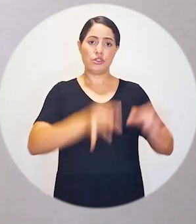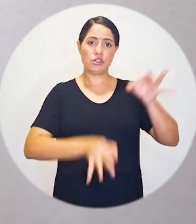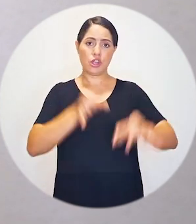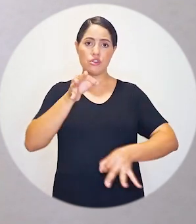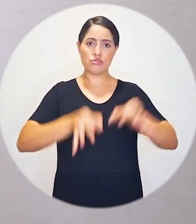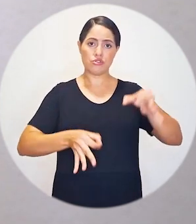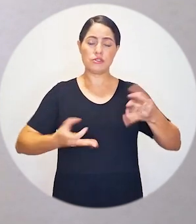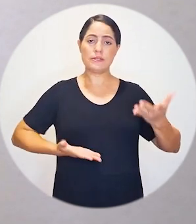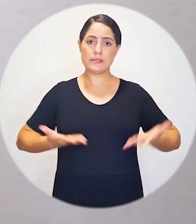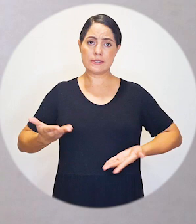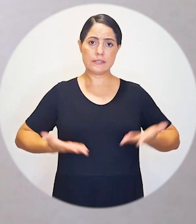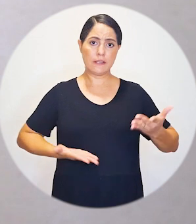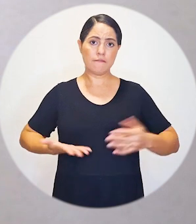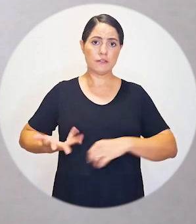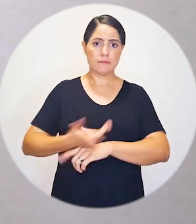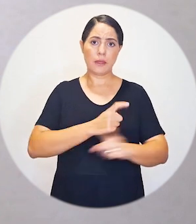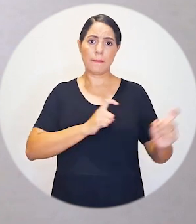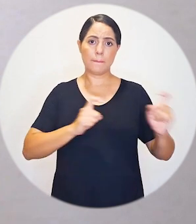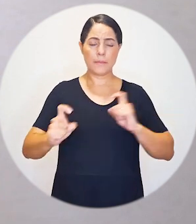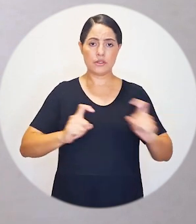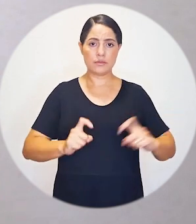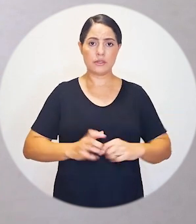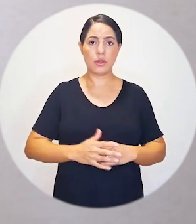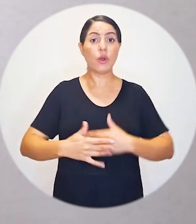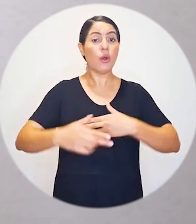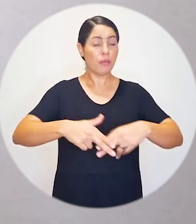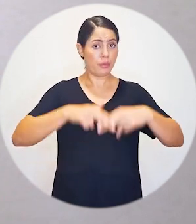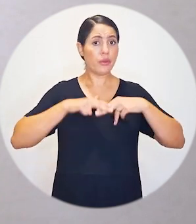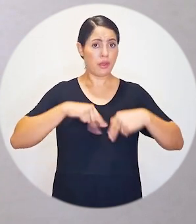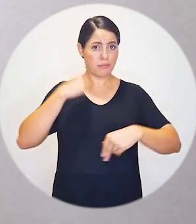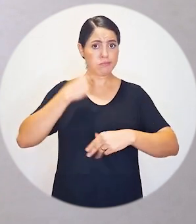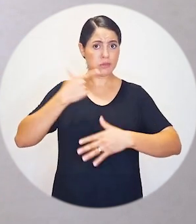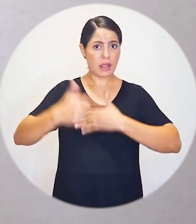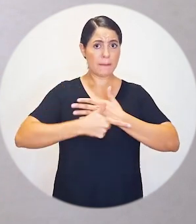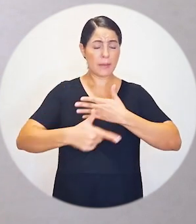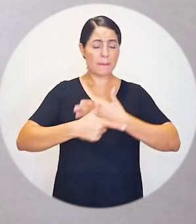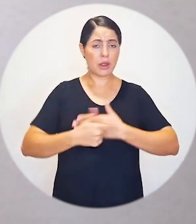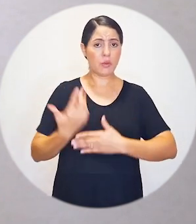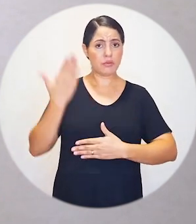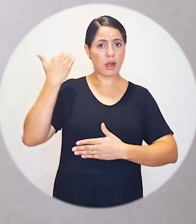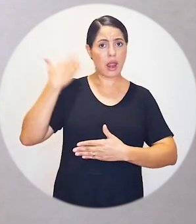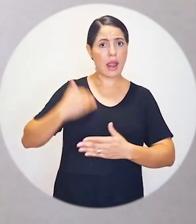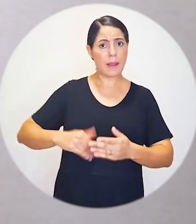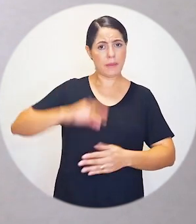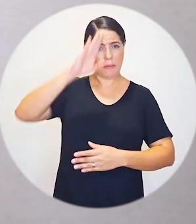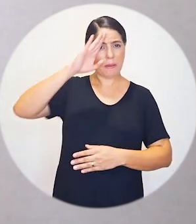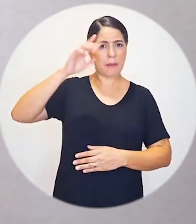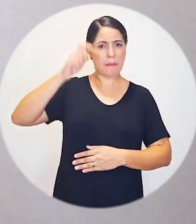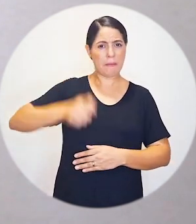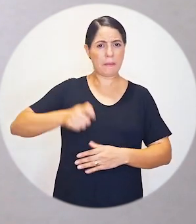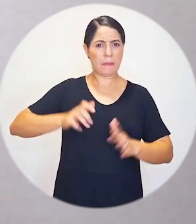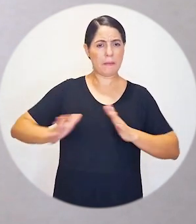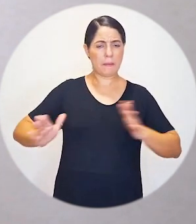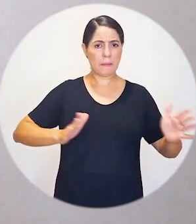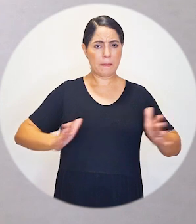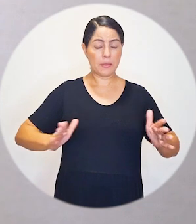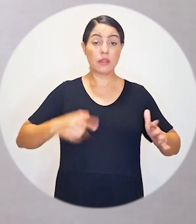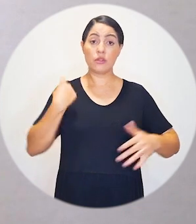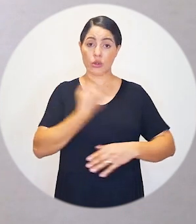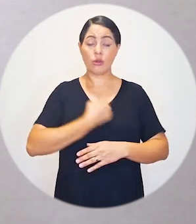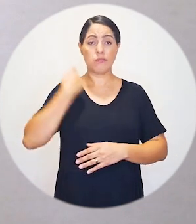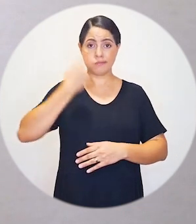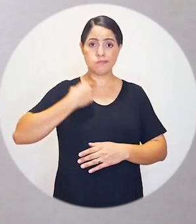to the administration of justice, due to its vital role in resisting oppression during the Brazilian military regime. It